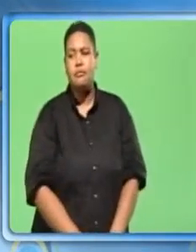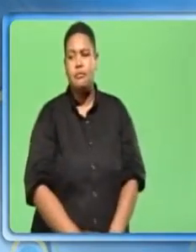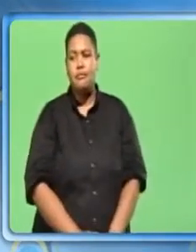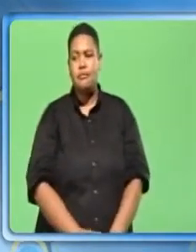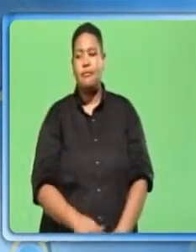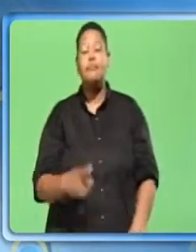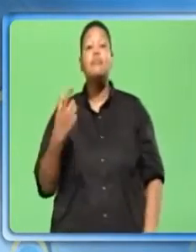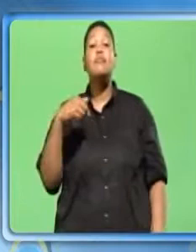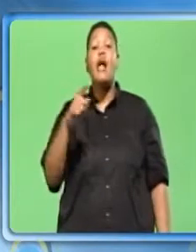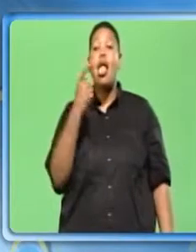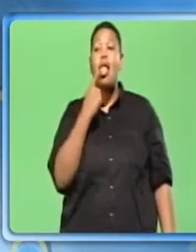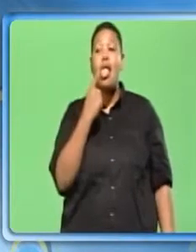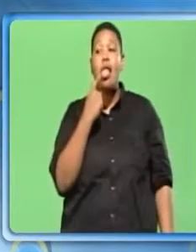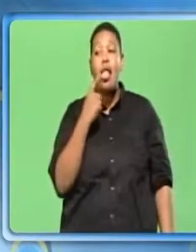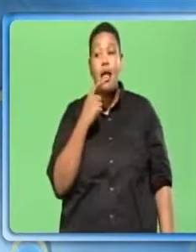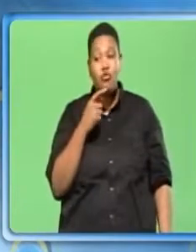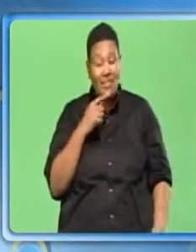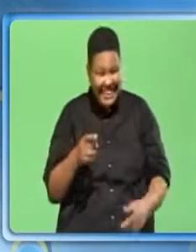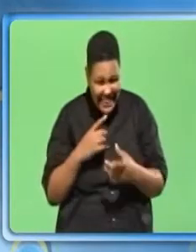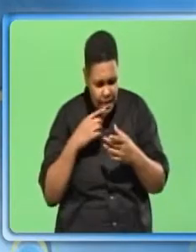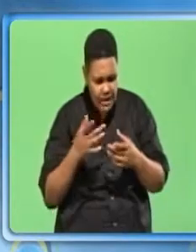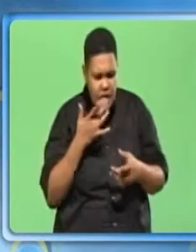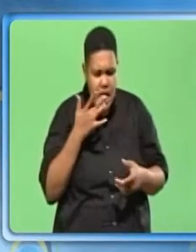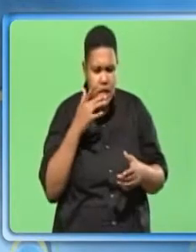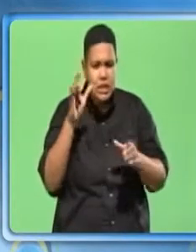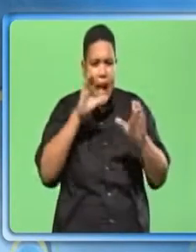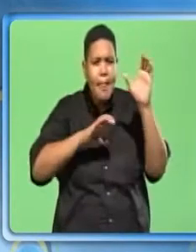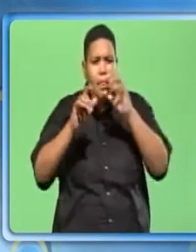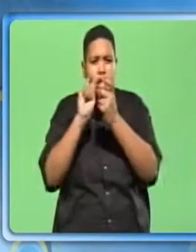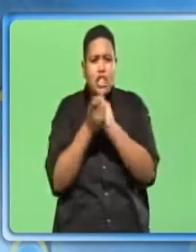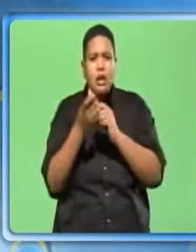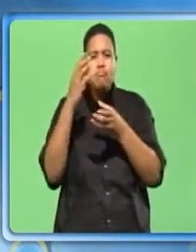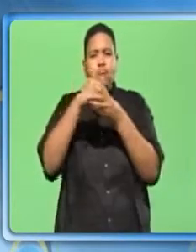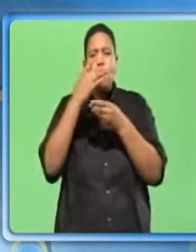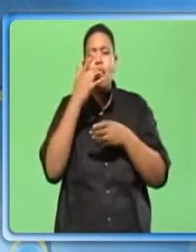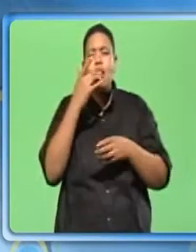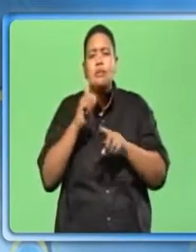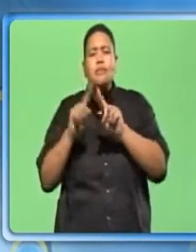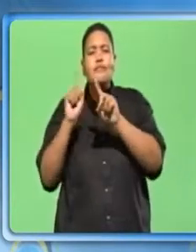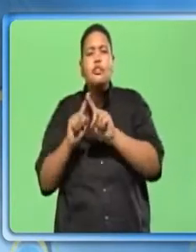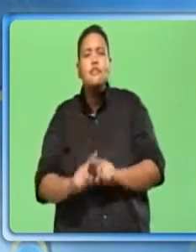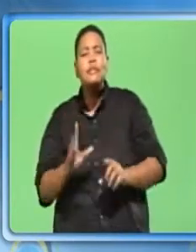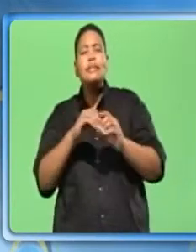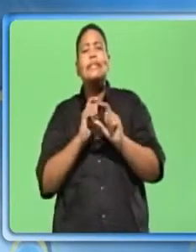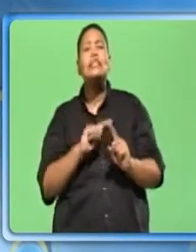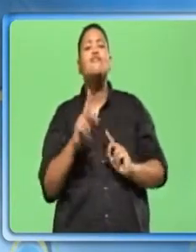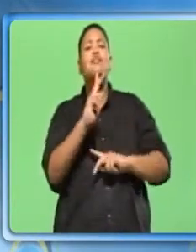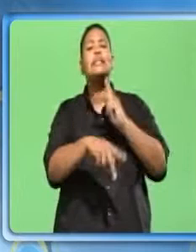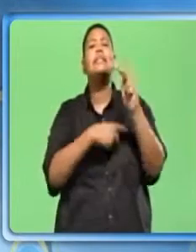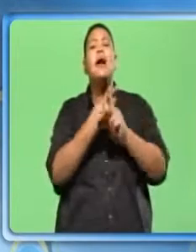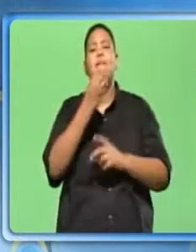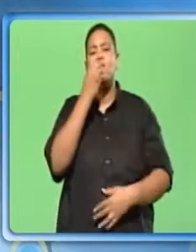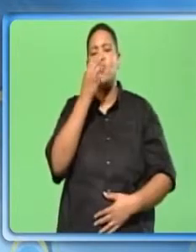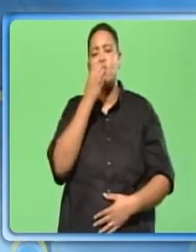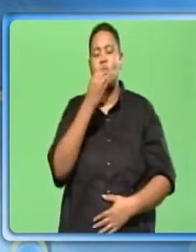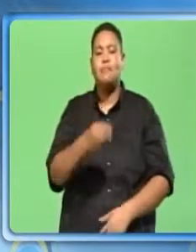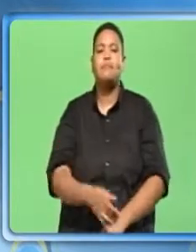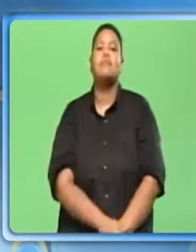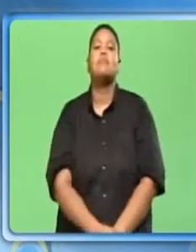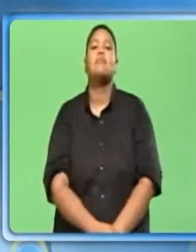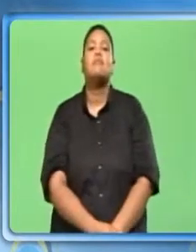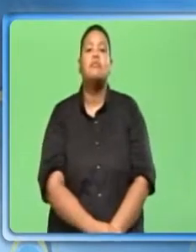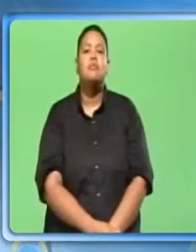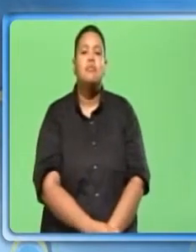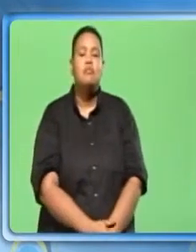The receptors in the tongue detect chemical changes to bring about different tastes in different types of foods.